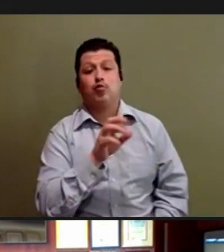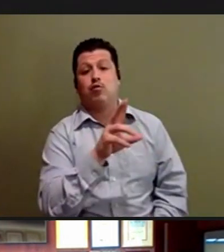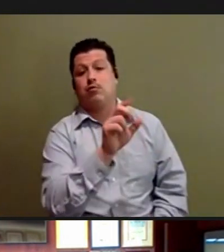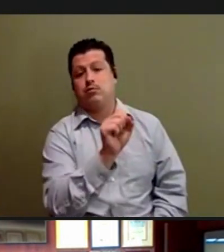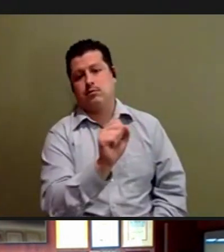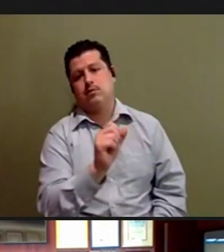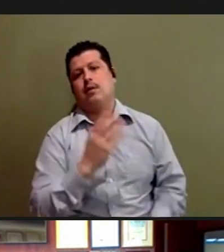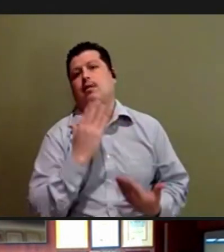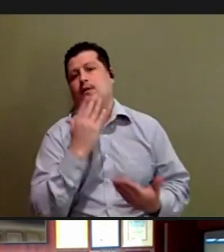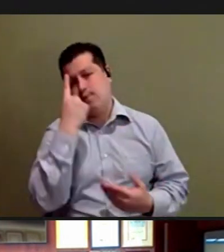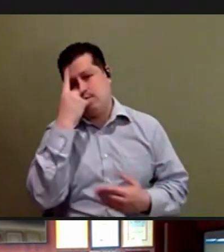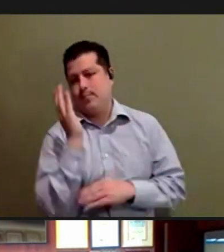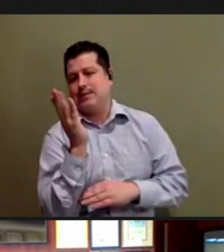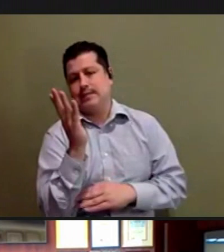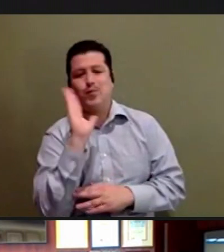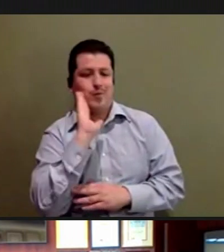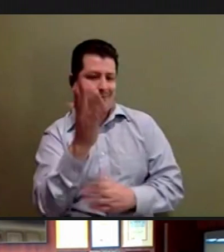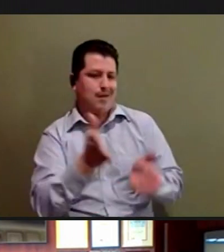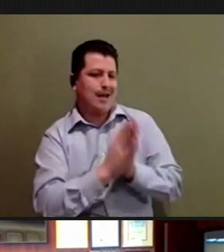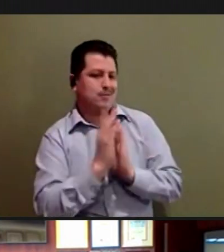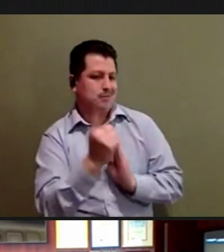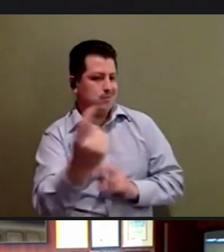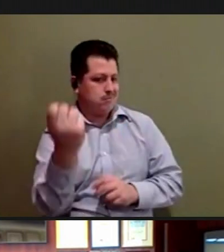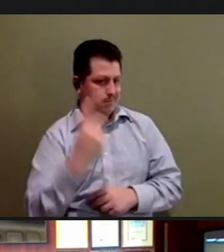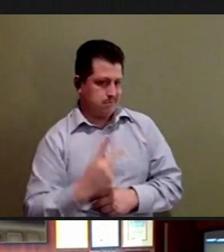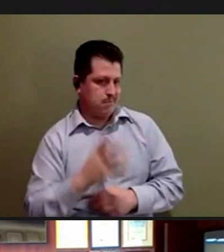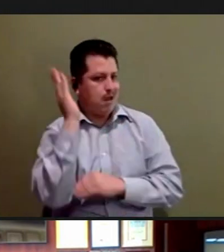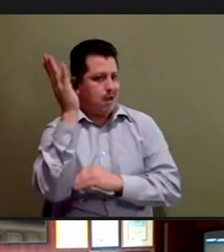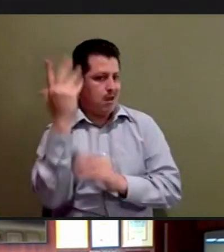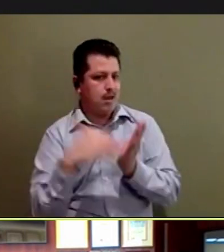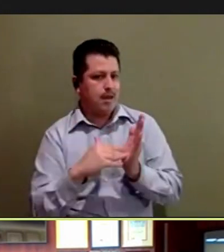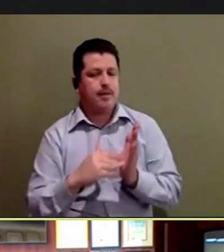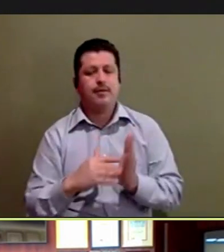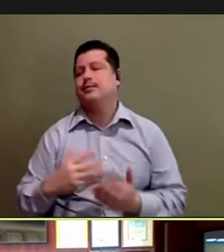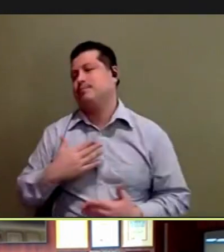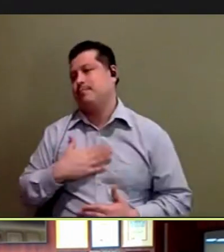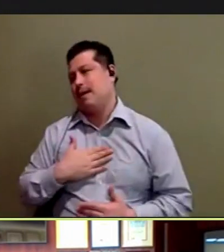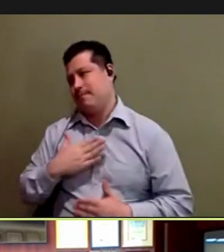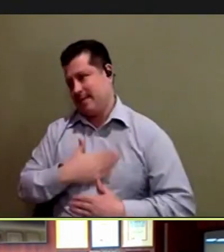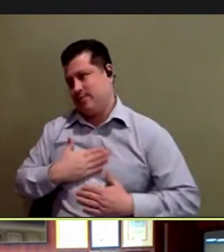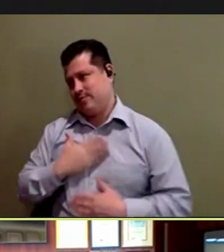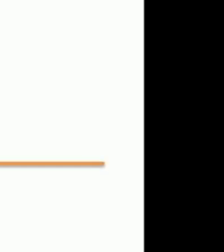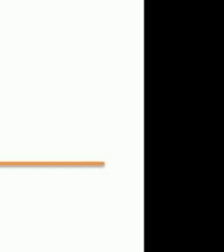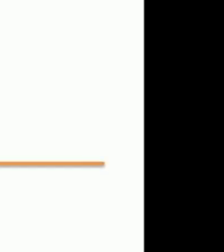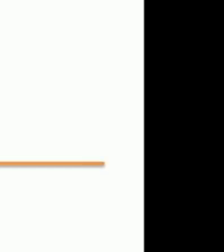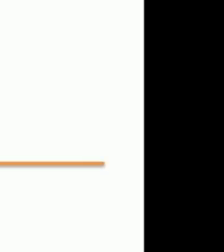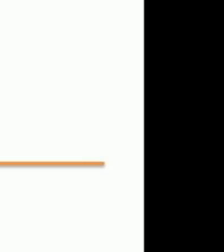back. Thank you. It was my pleasure. Thank you. Bye-bye. Bye-bye.